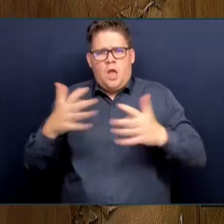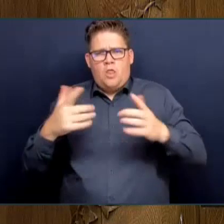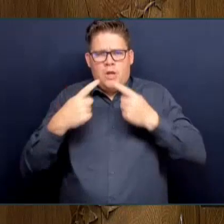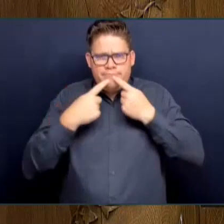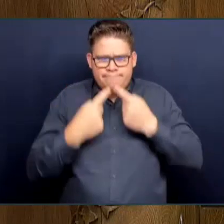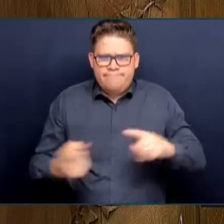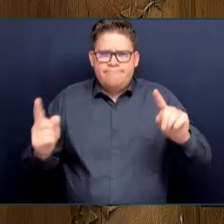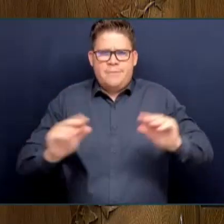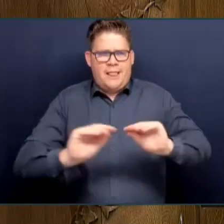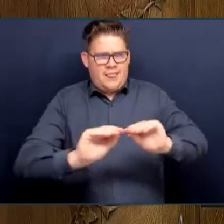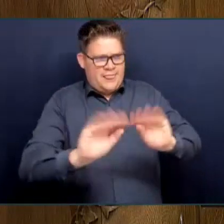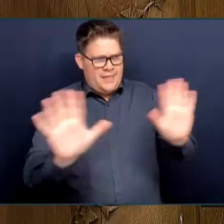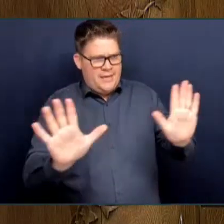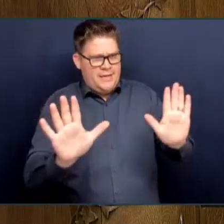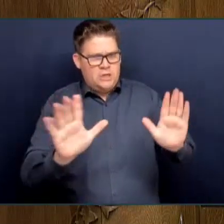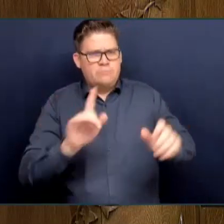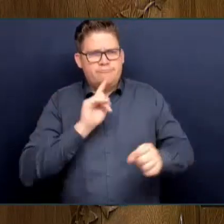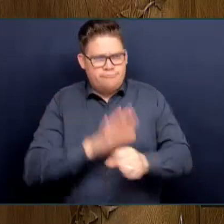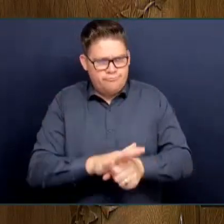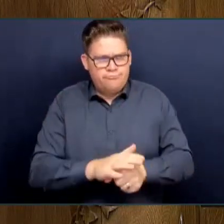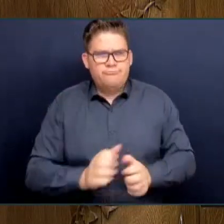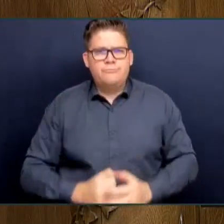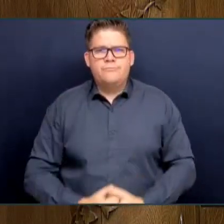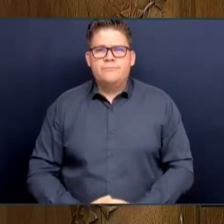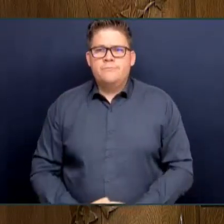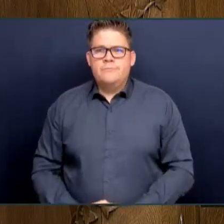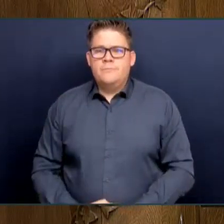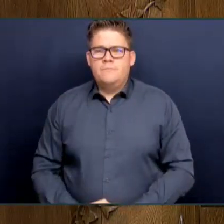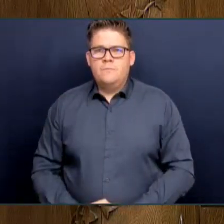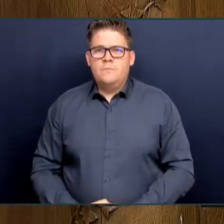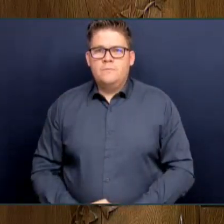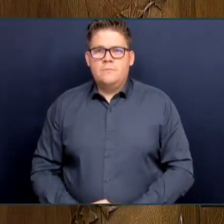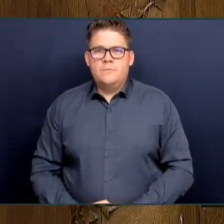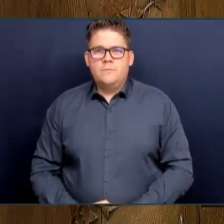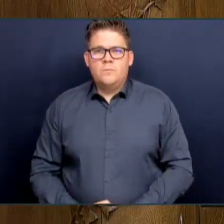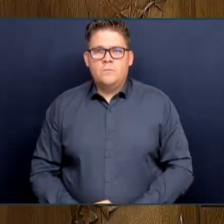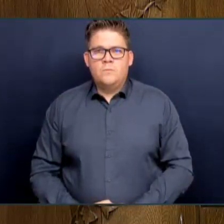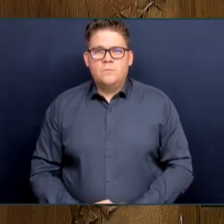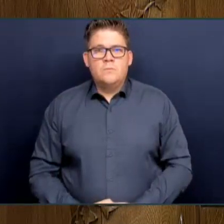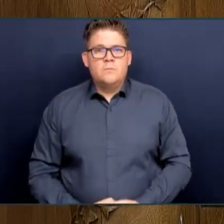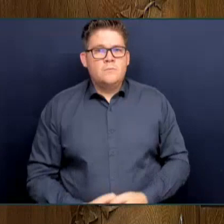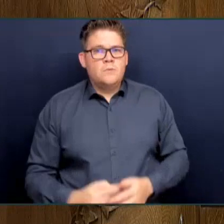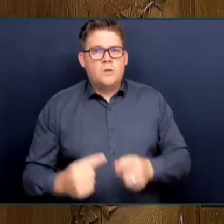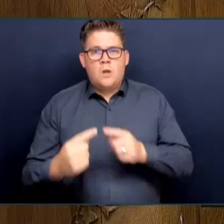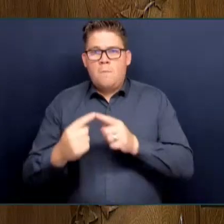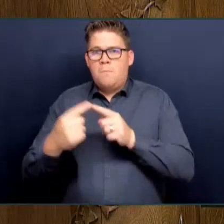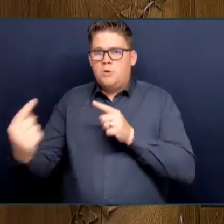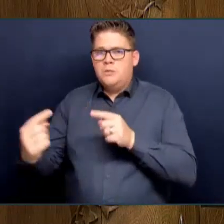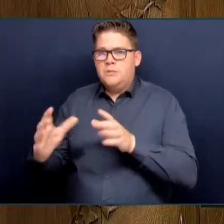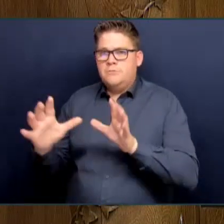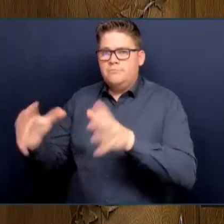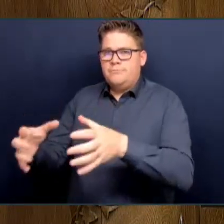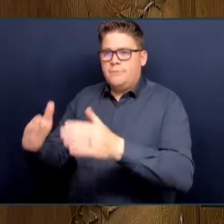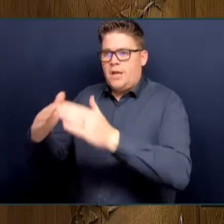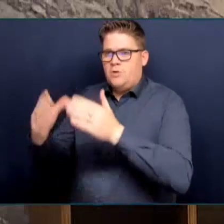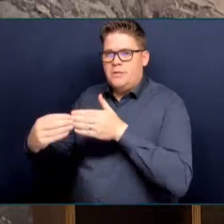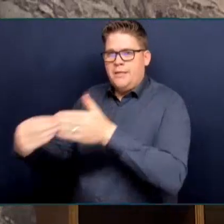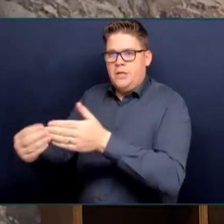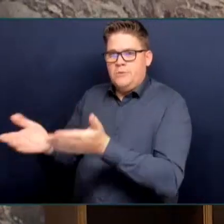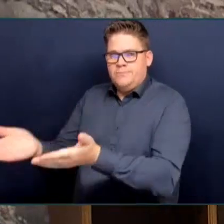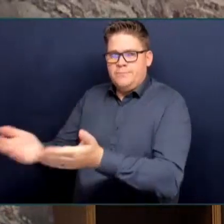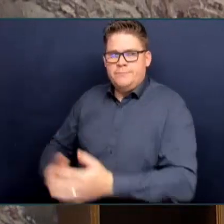Opposition House Leader. Thank you very much, Mr. Speaker. Well, one of the most fundamental jobs of government is to keep people